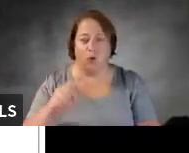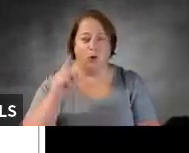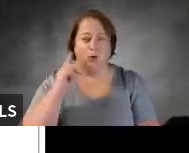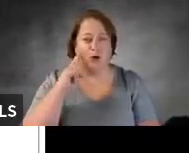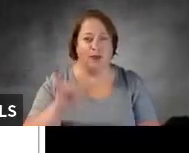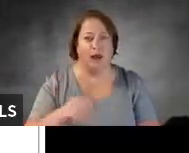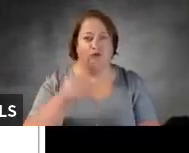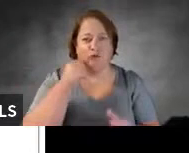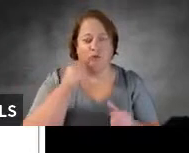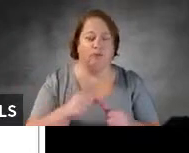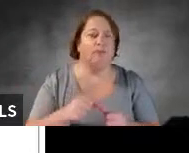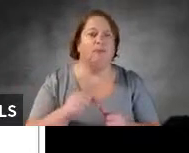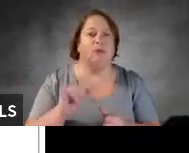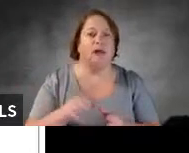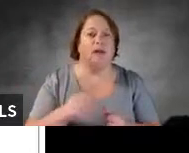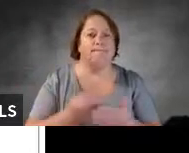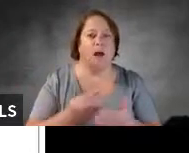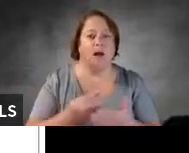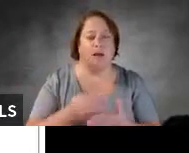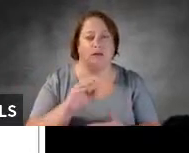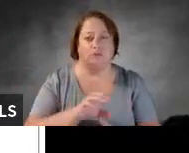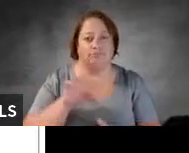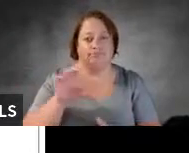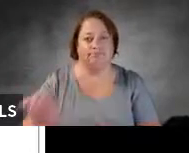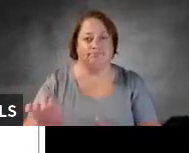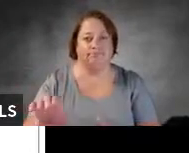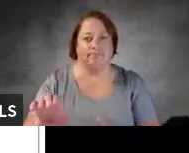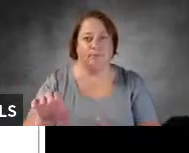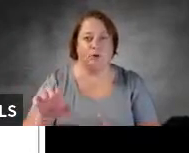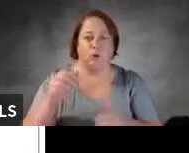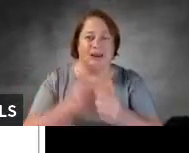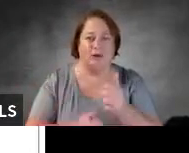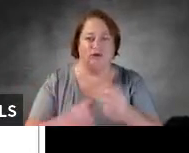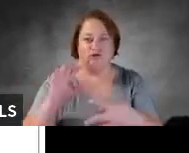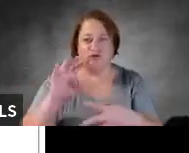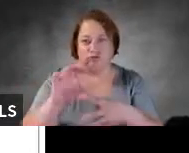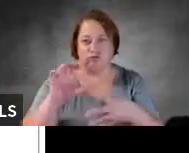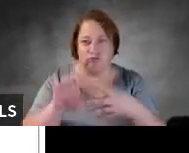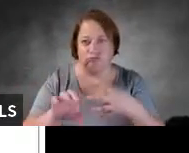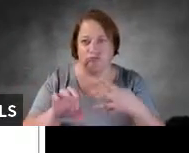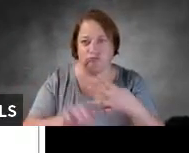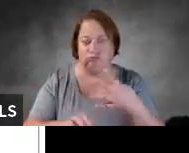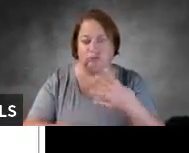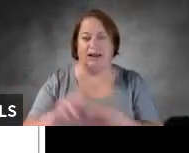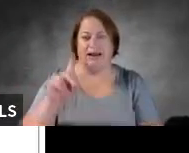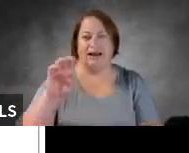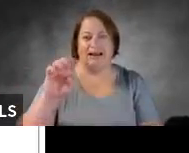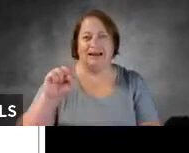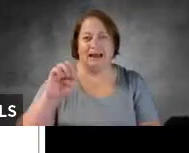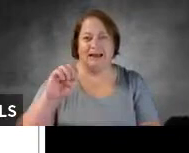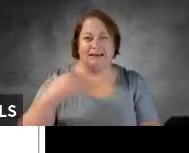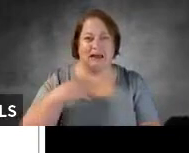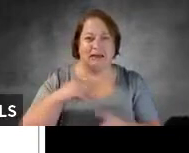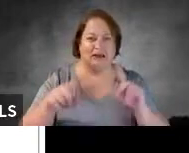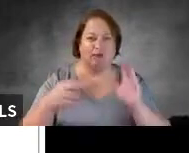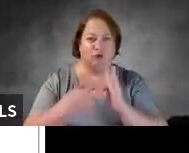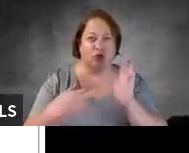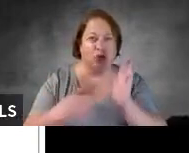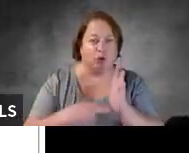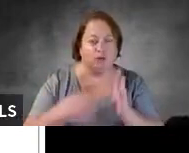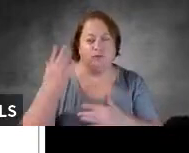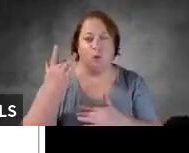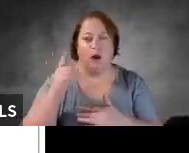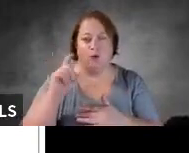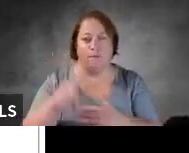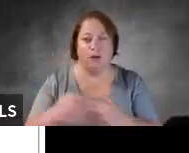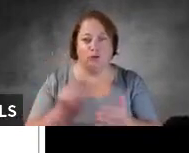keep in mind that money has been specifically put into each one of those funds. DESE has different rules of why you